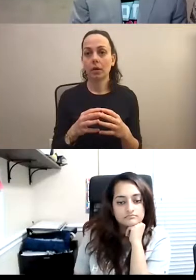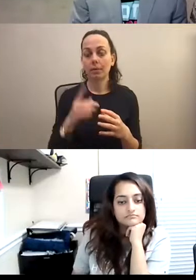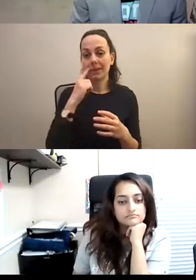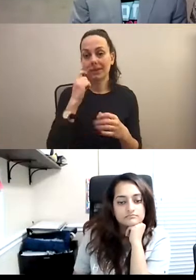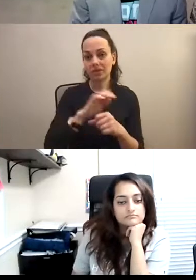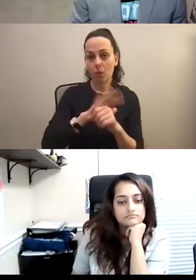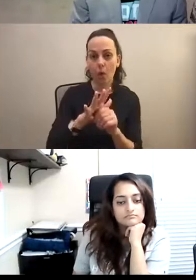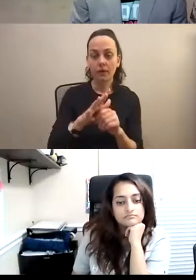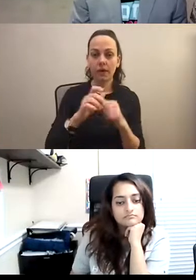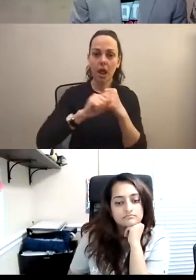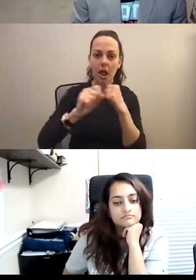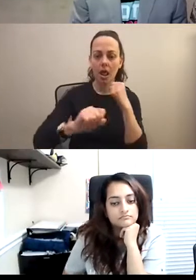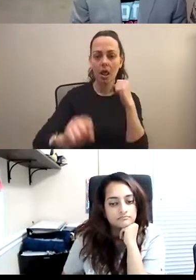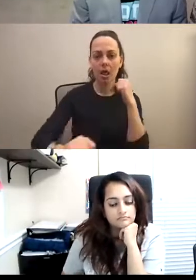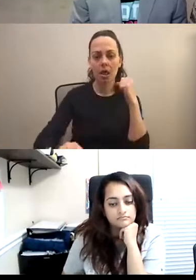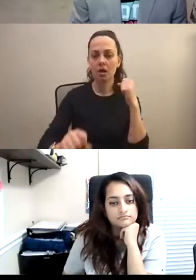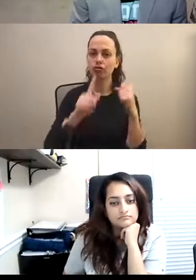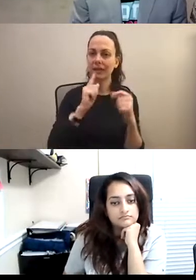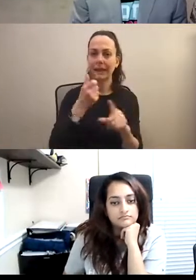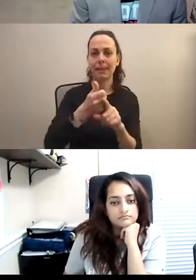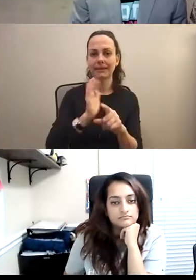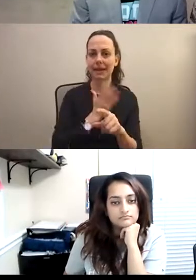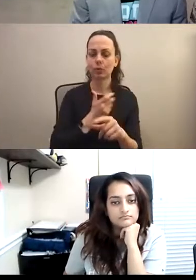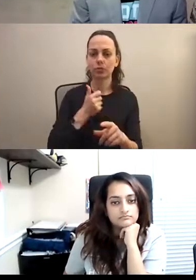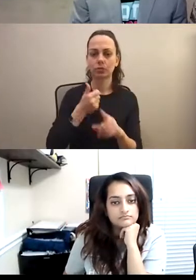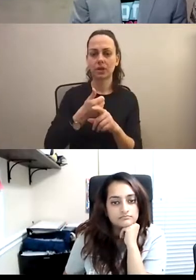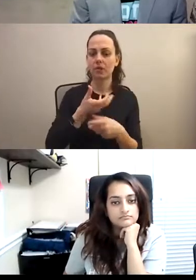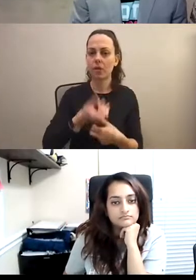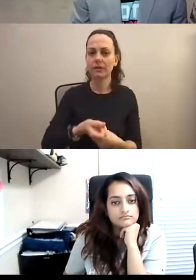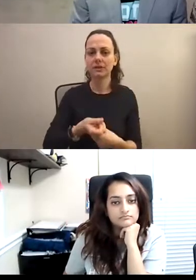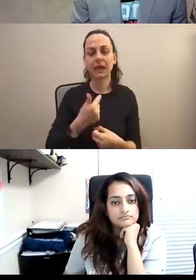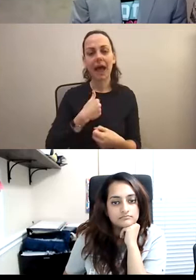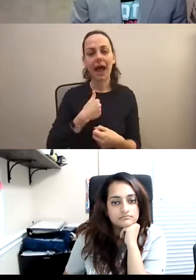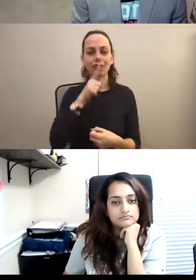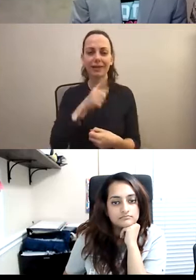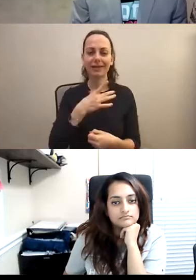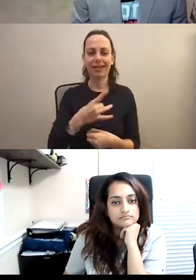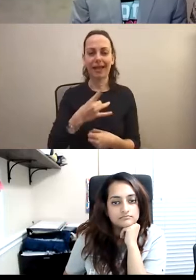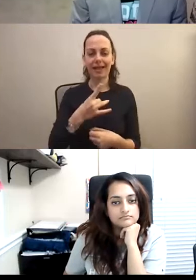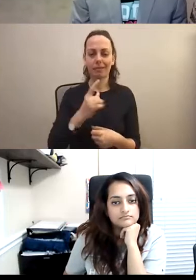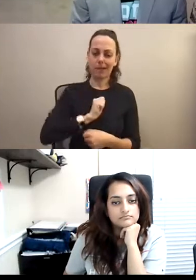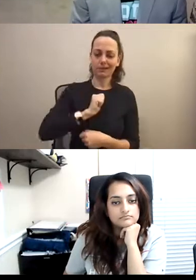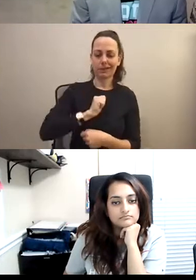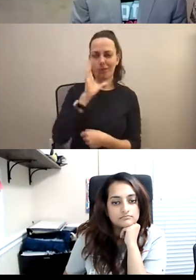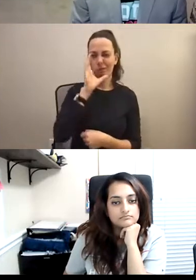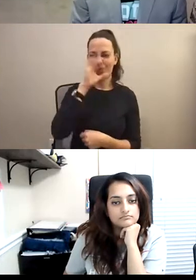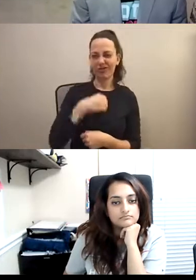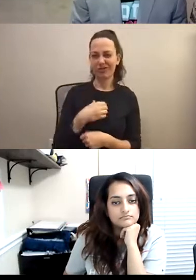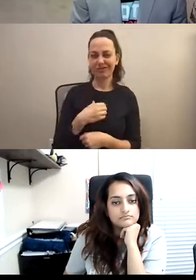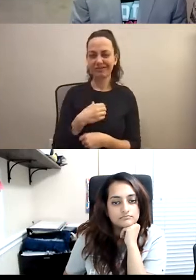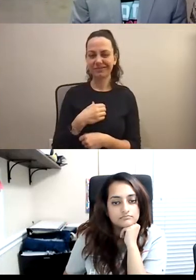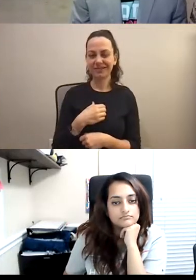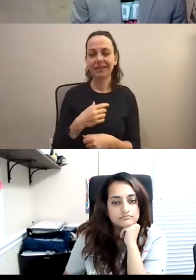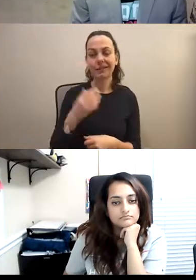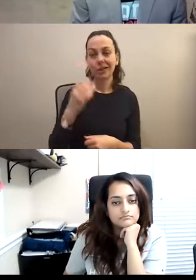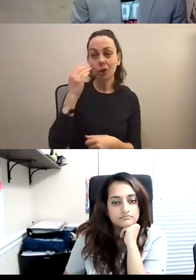affecting all of our self-confidence, I'm leaning into being weird and just being my weird. You know how like when you were a kid and you were